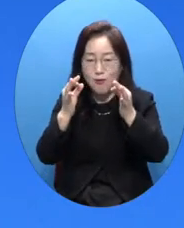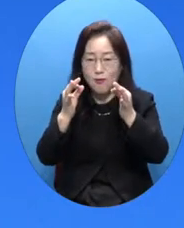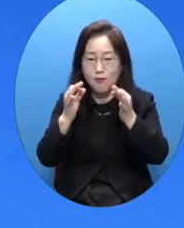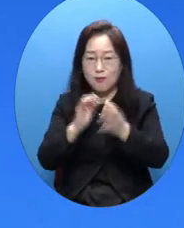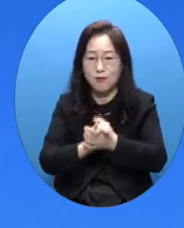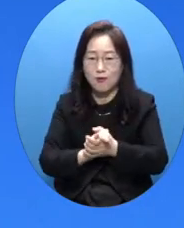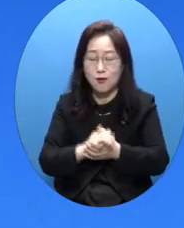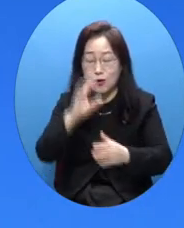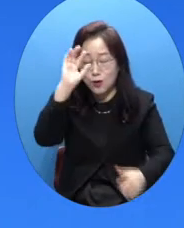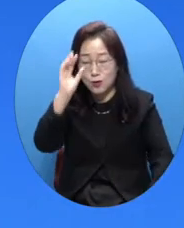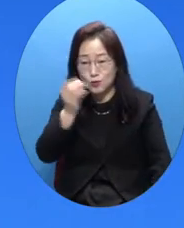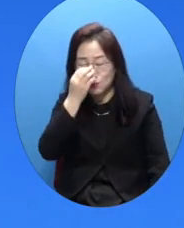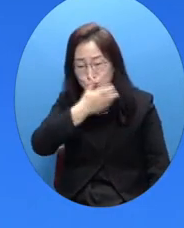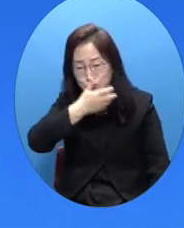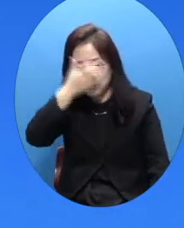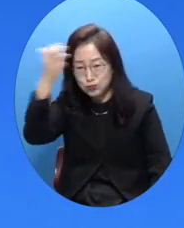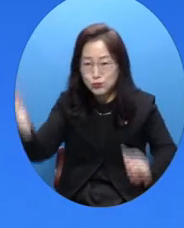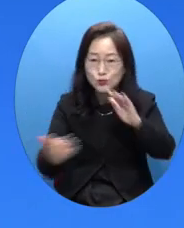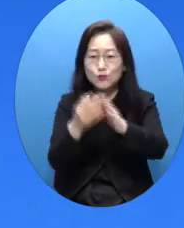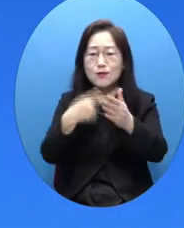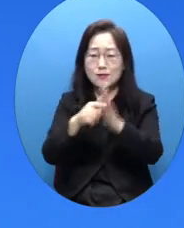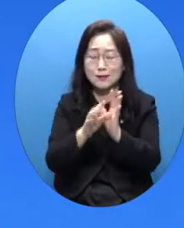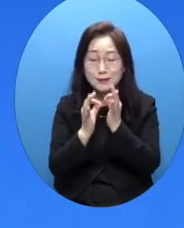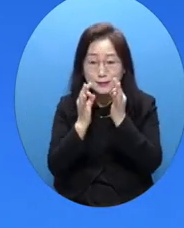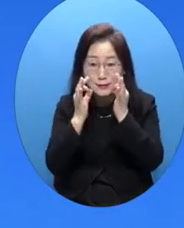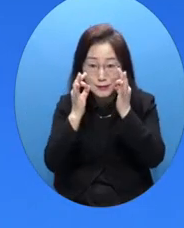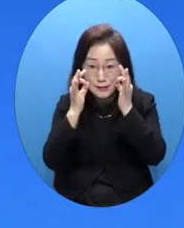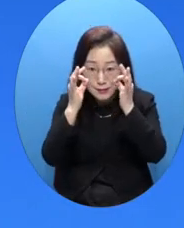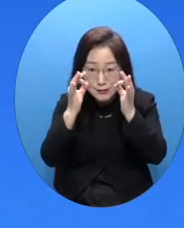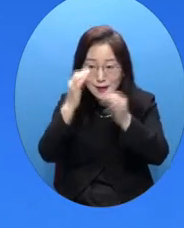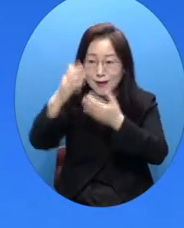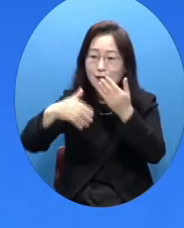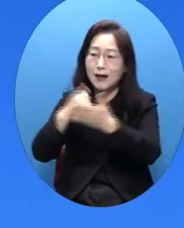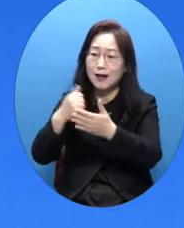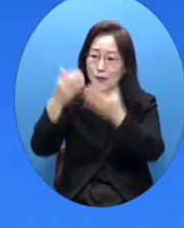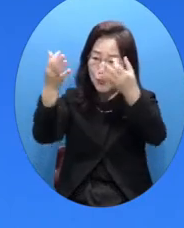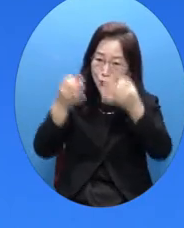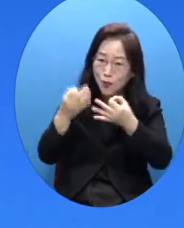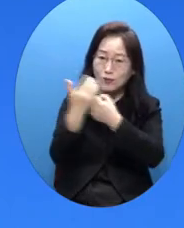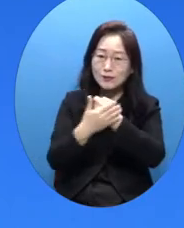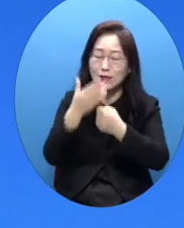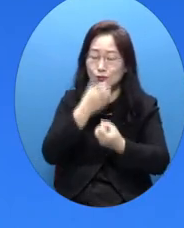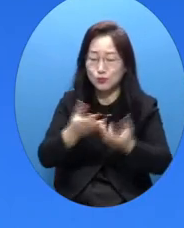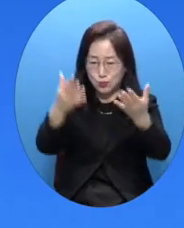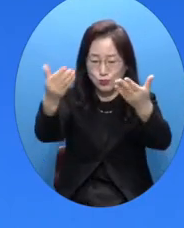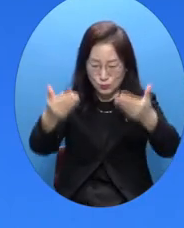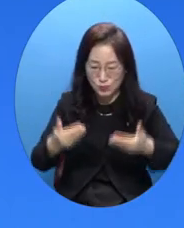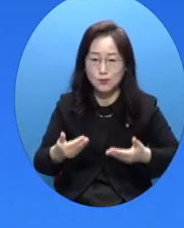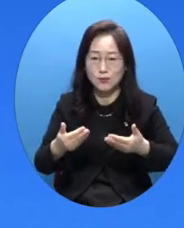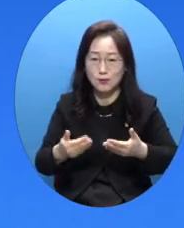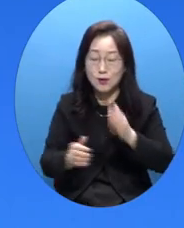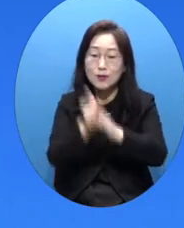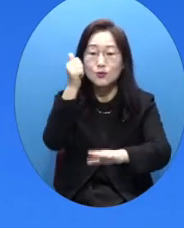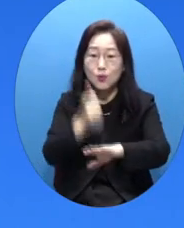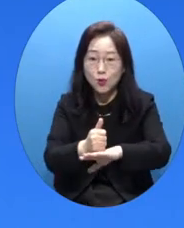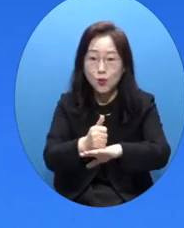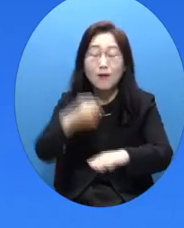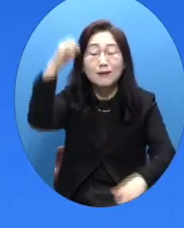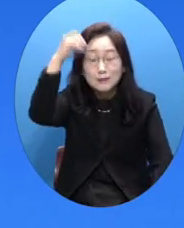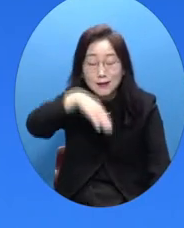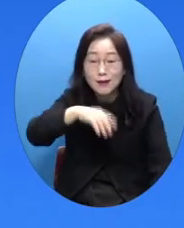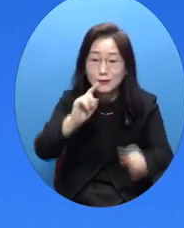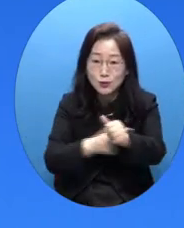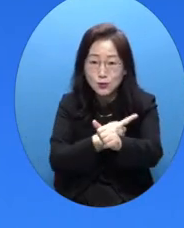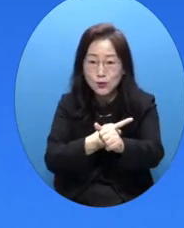do anything for this dream in order to make our dream come true we can do our best